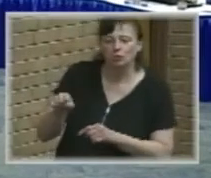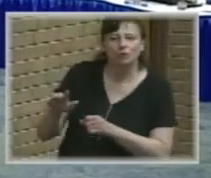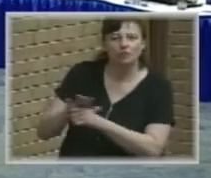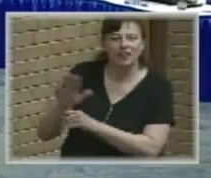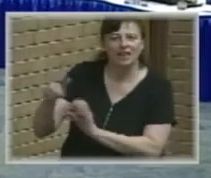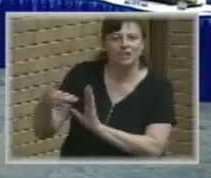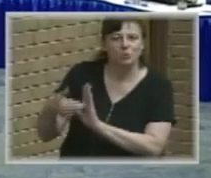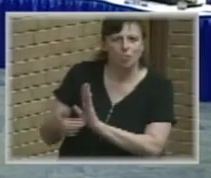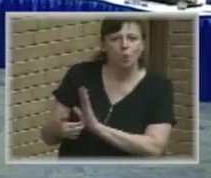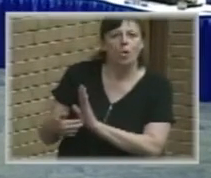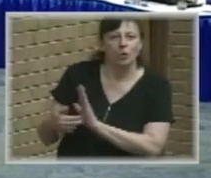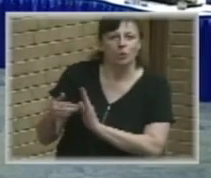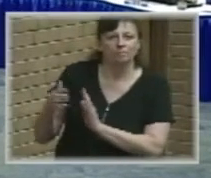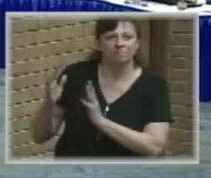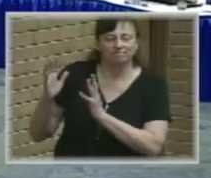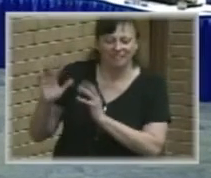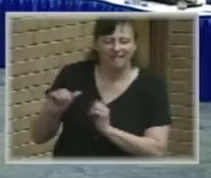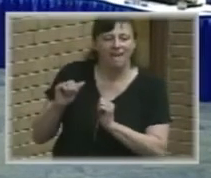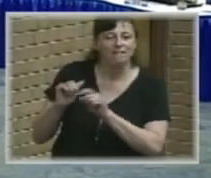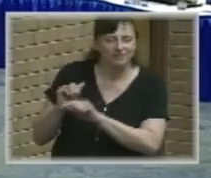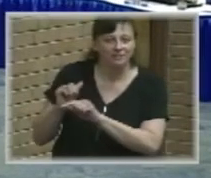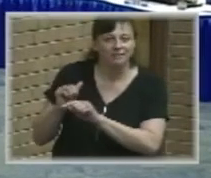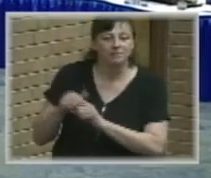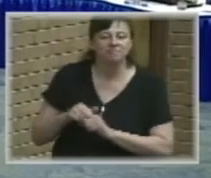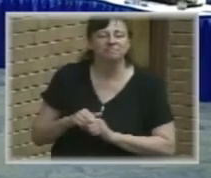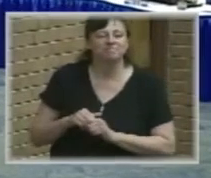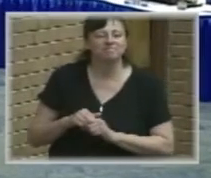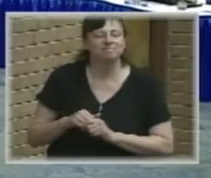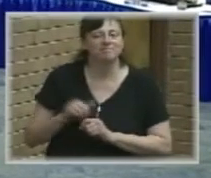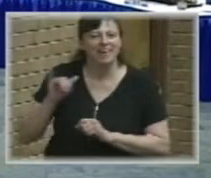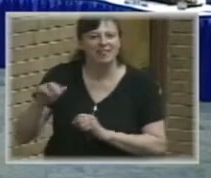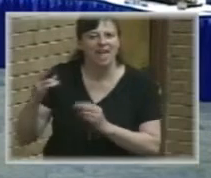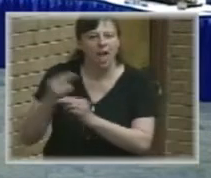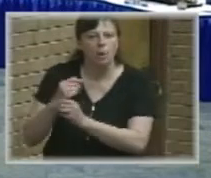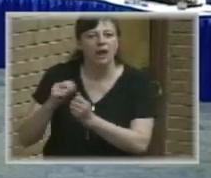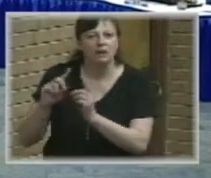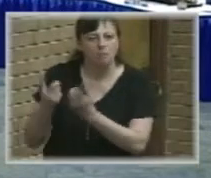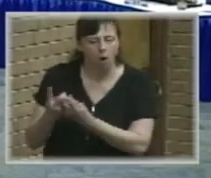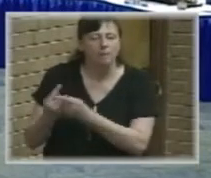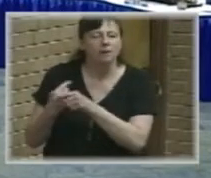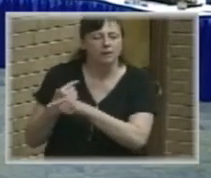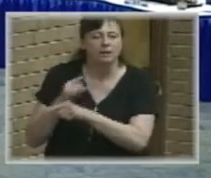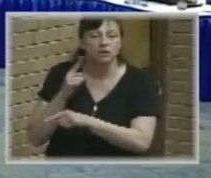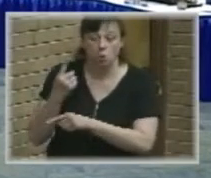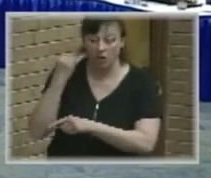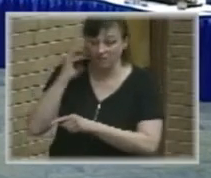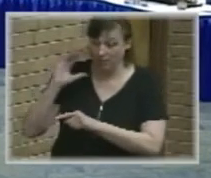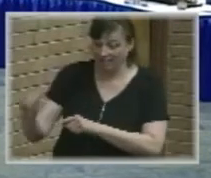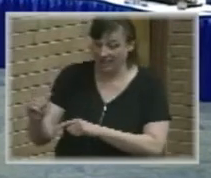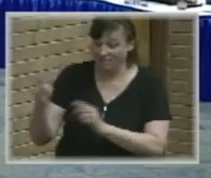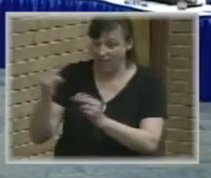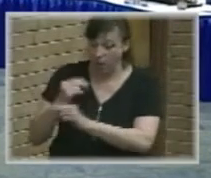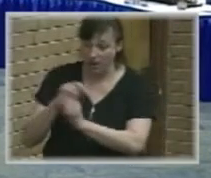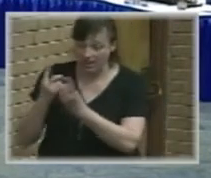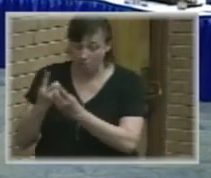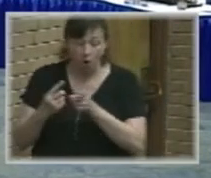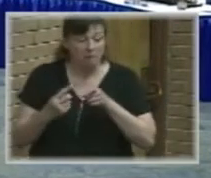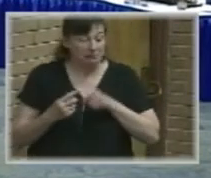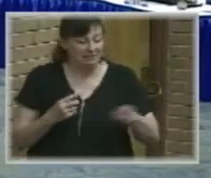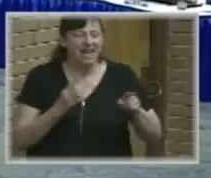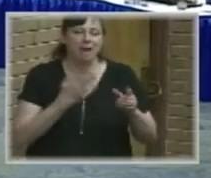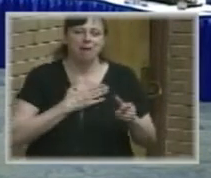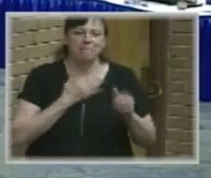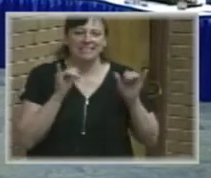in the highway department. But I know you were, if he's going to leave the highway department, you're glad he's staying in